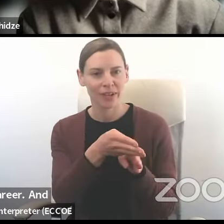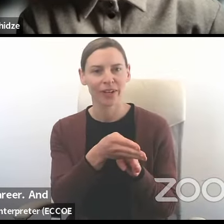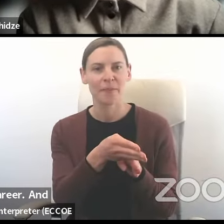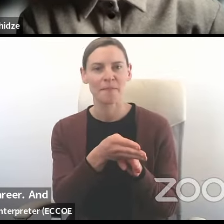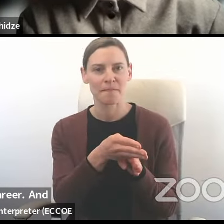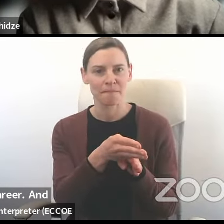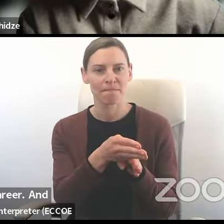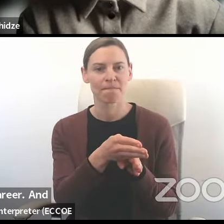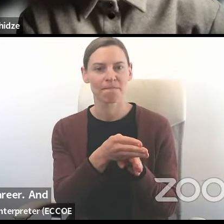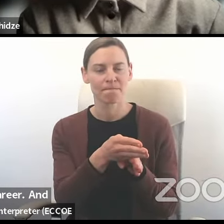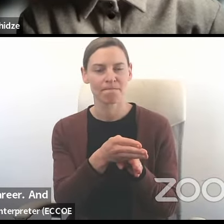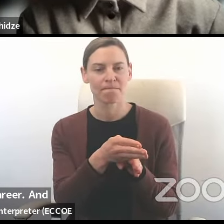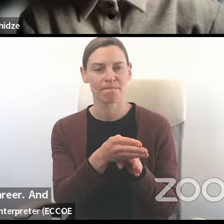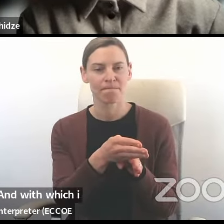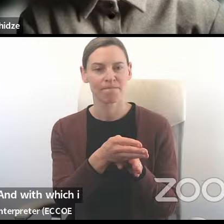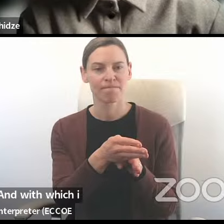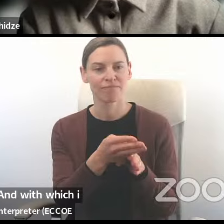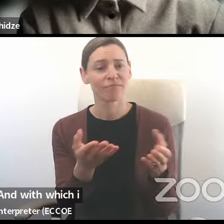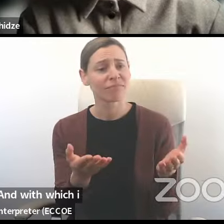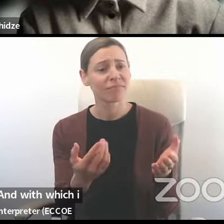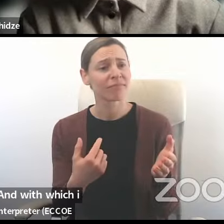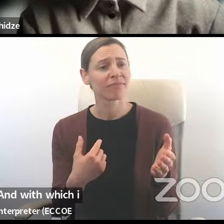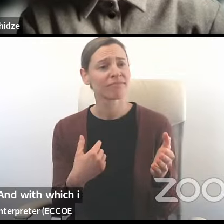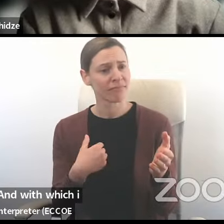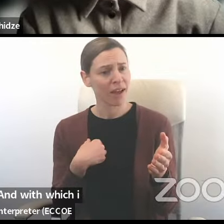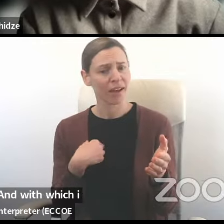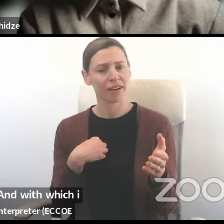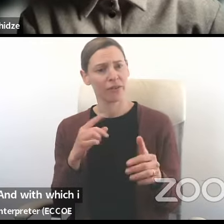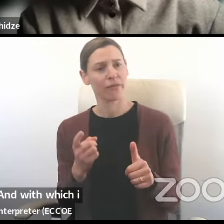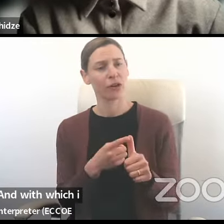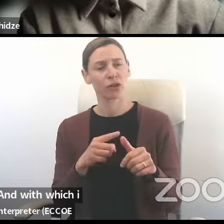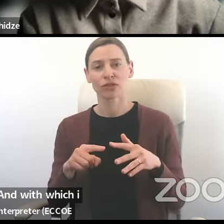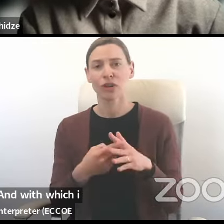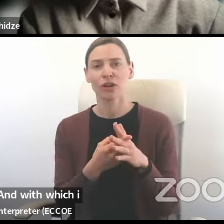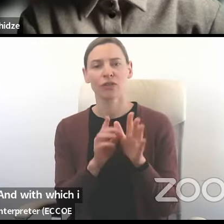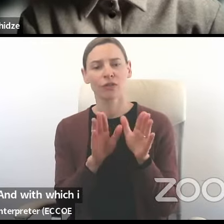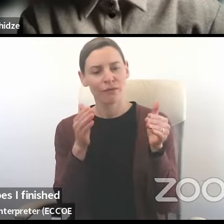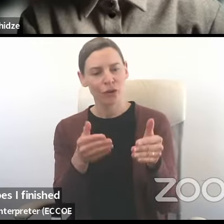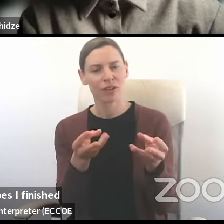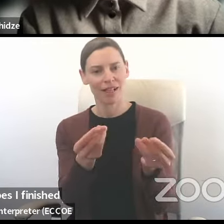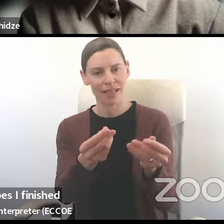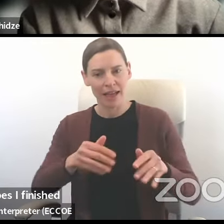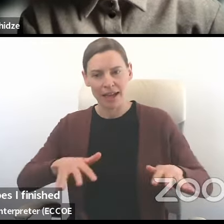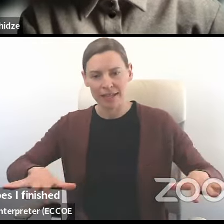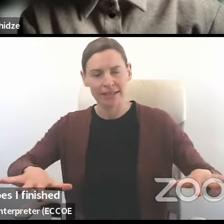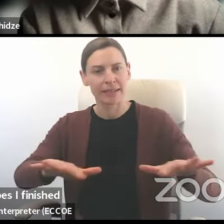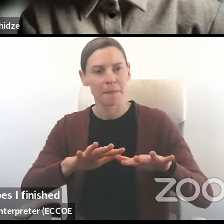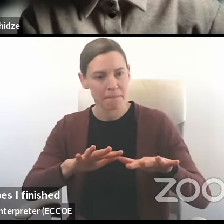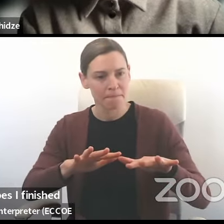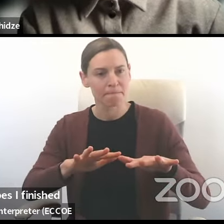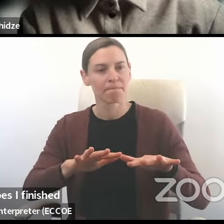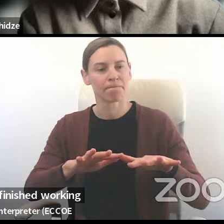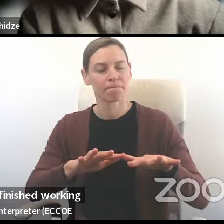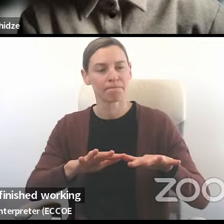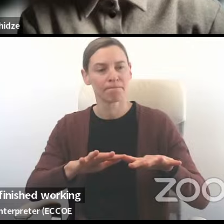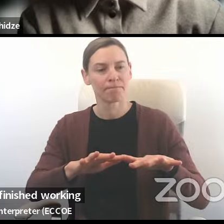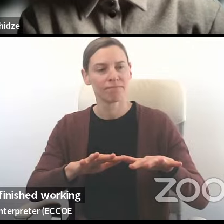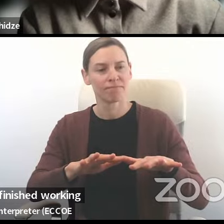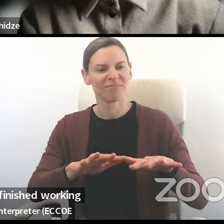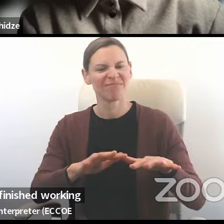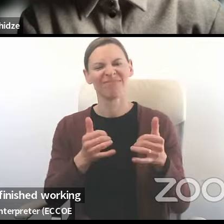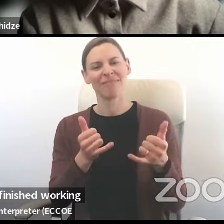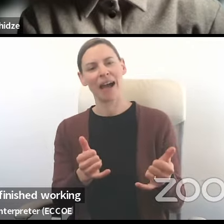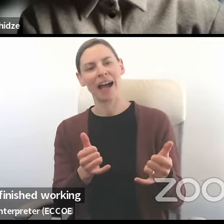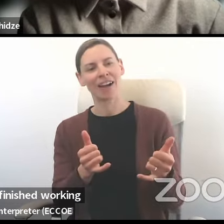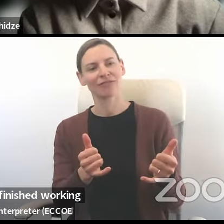with which I started working with the landscapes. I finished working with the landscapes for now